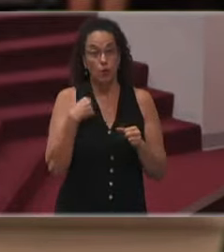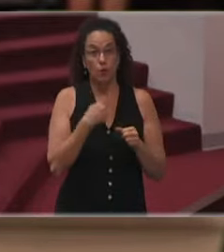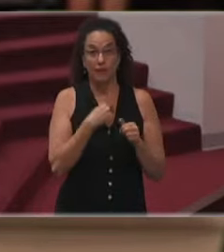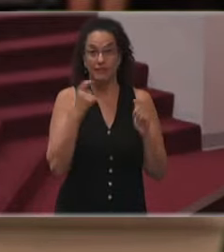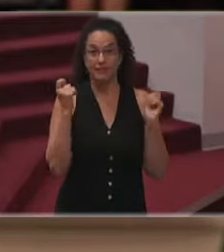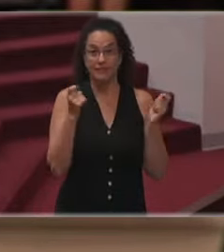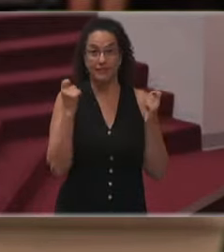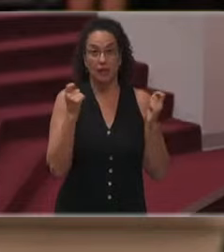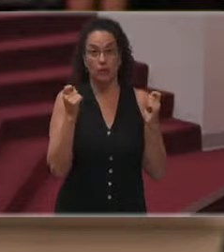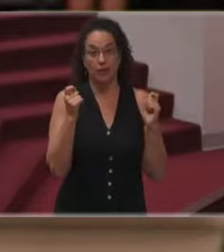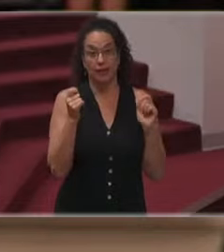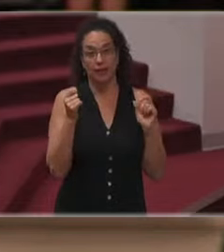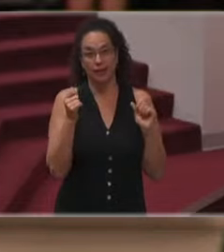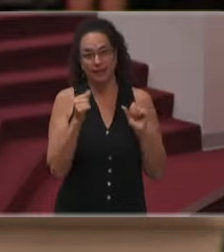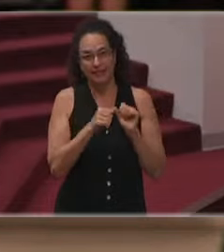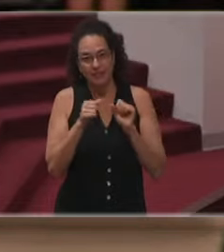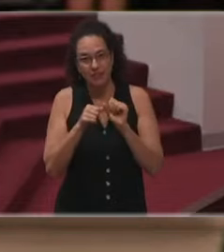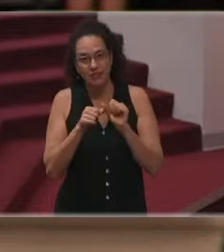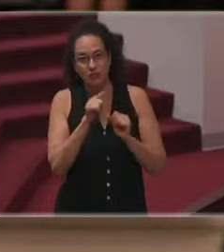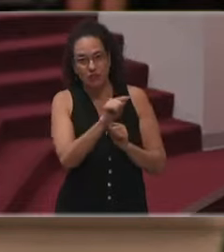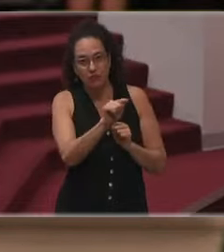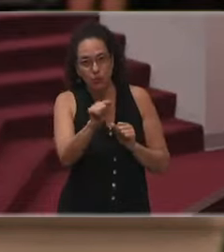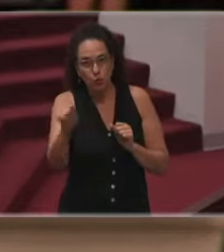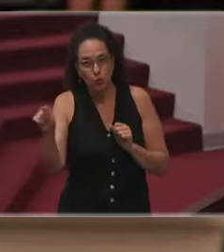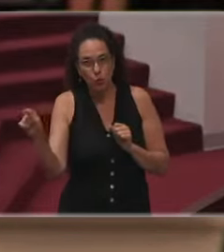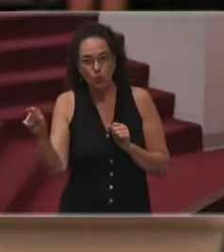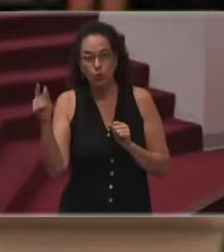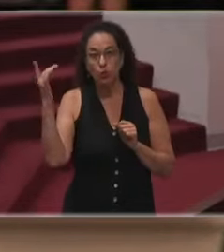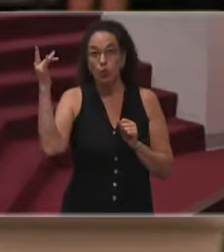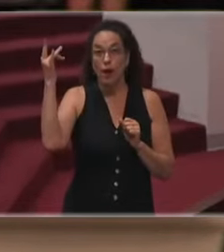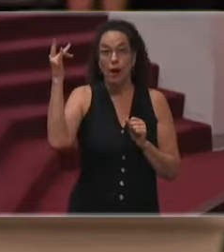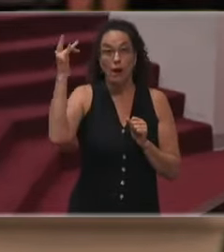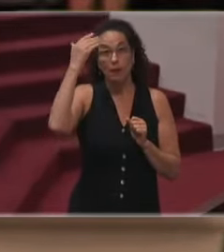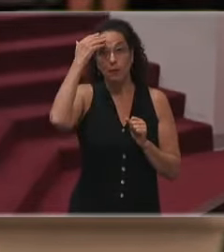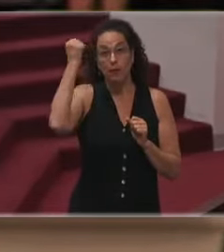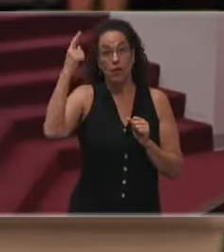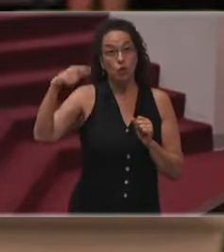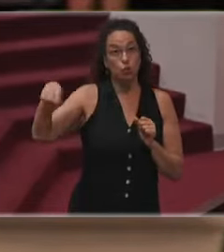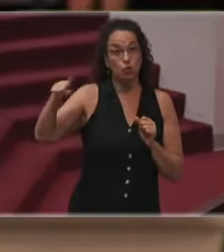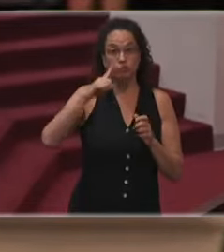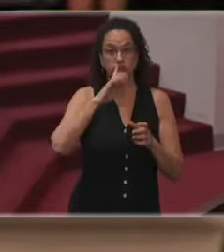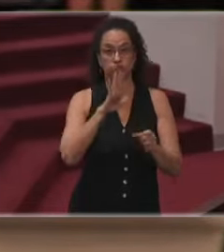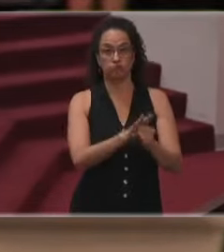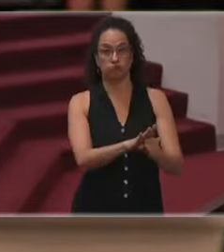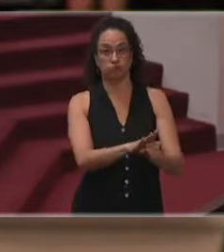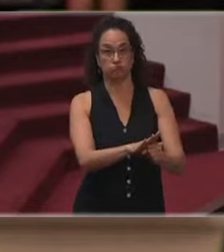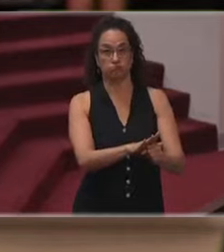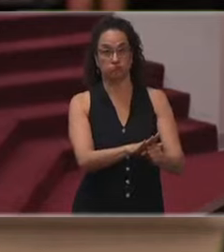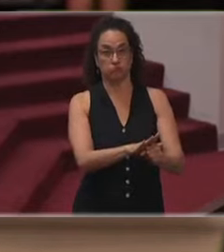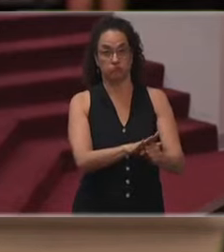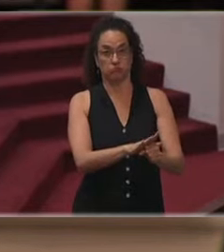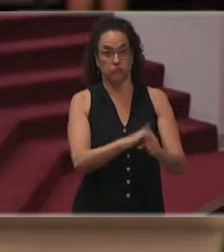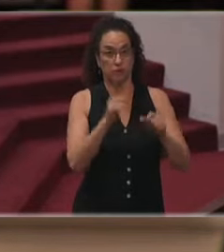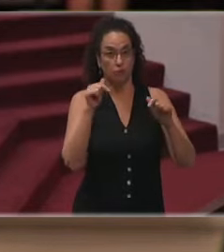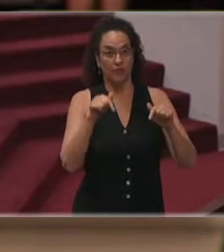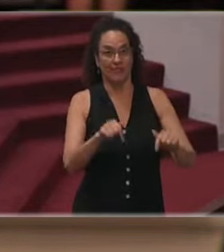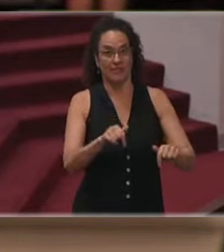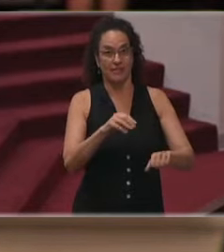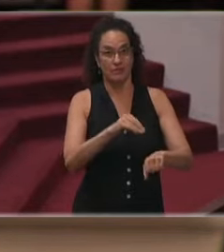celebrate each of you for your unwavering commitment to the ministry of